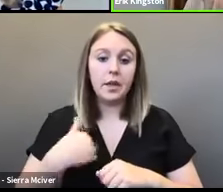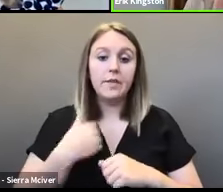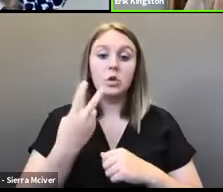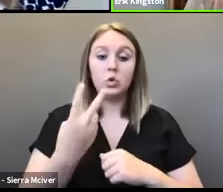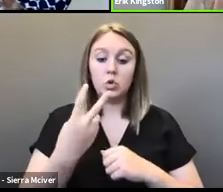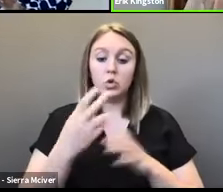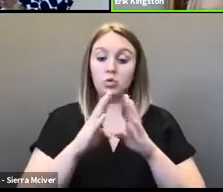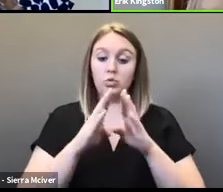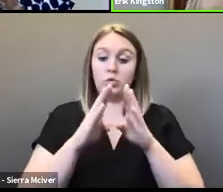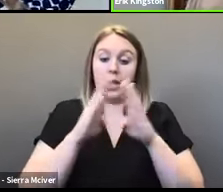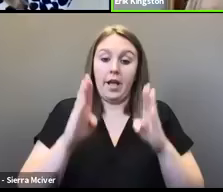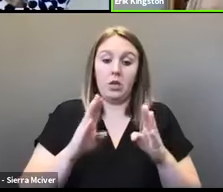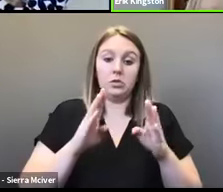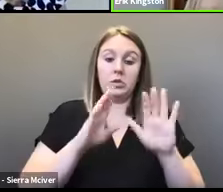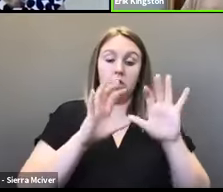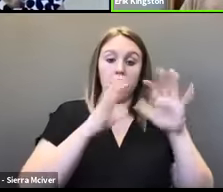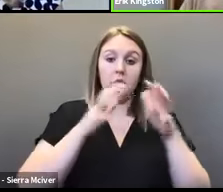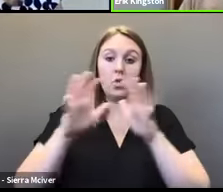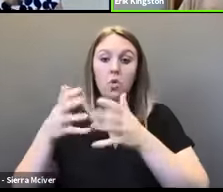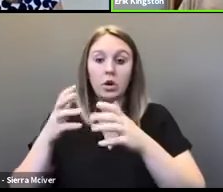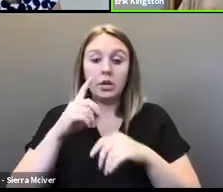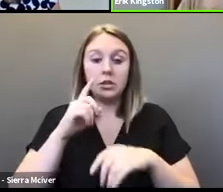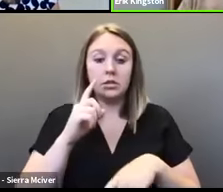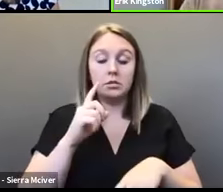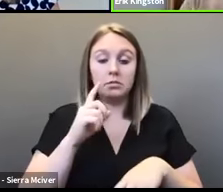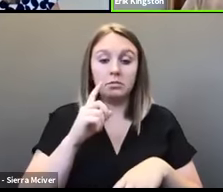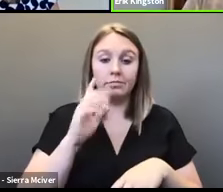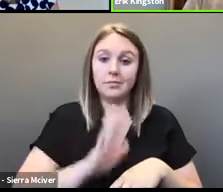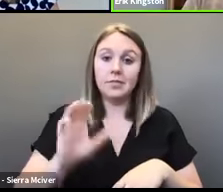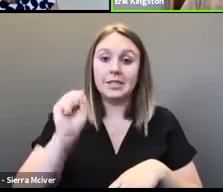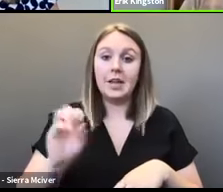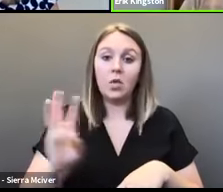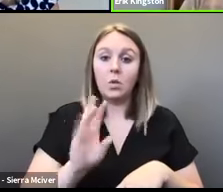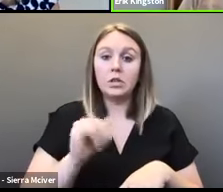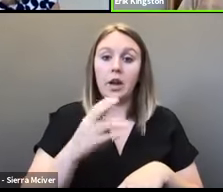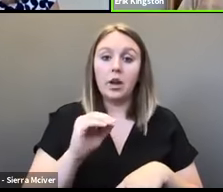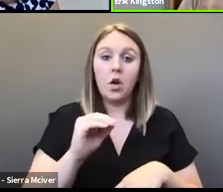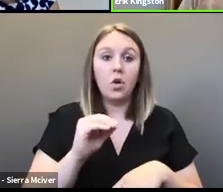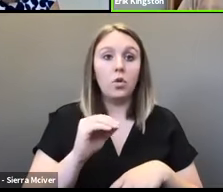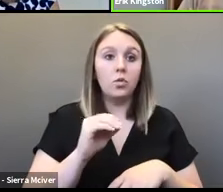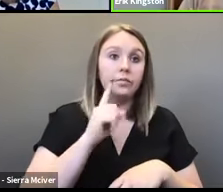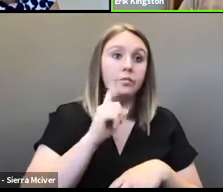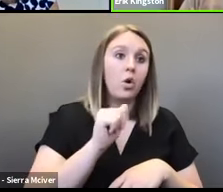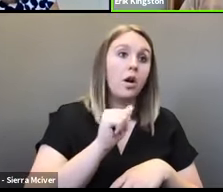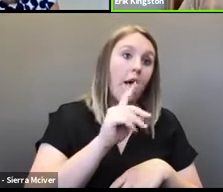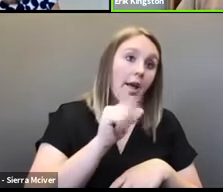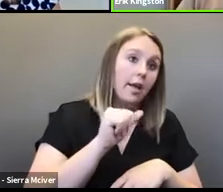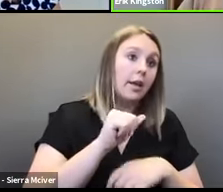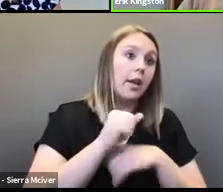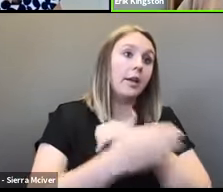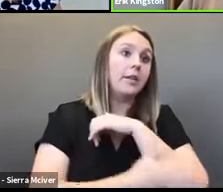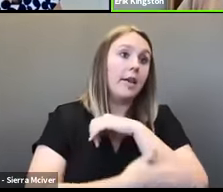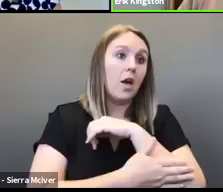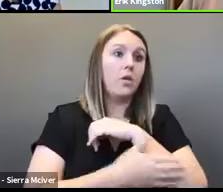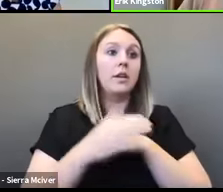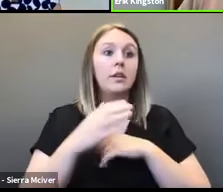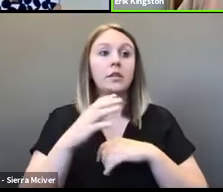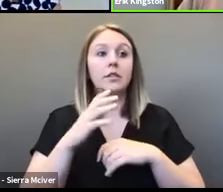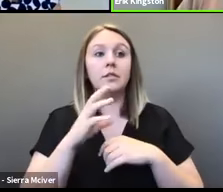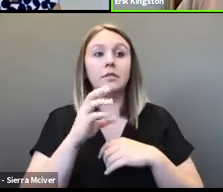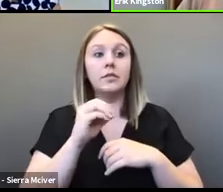and Boise and Ada County, and then the balance of the Southwest. So we have branch offices in Coeur